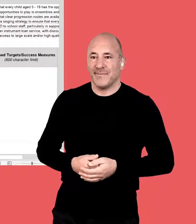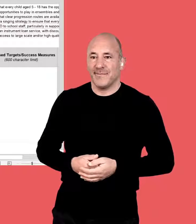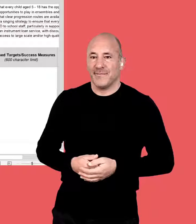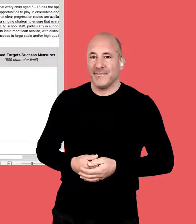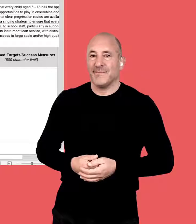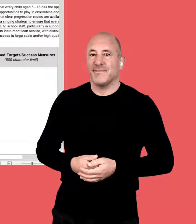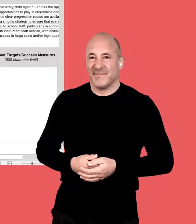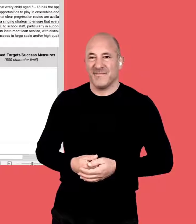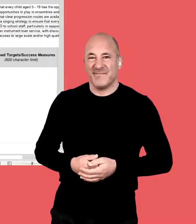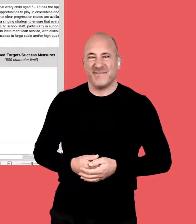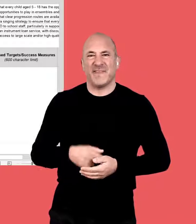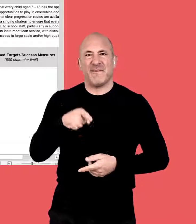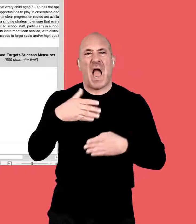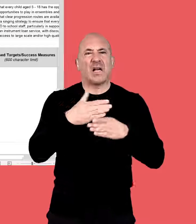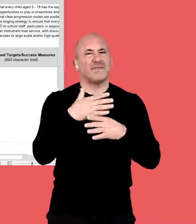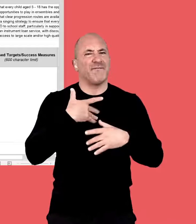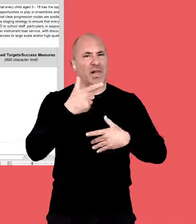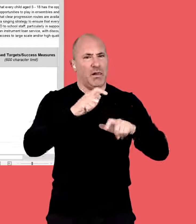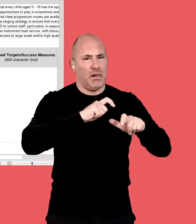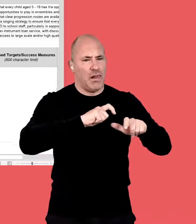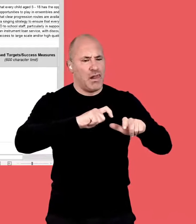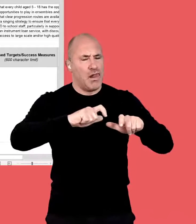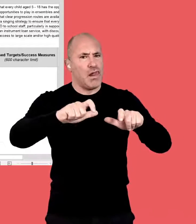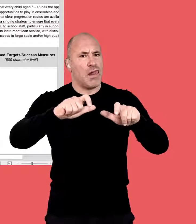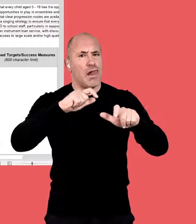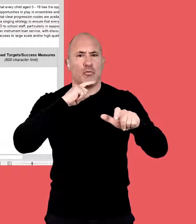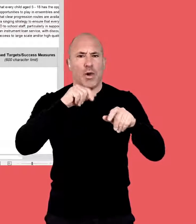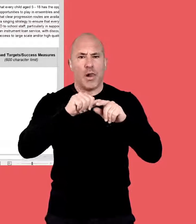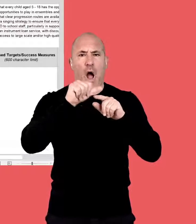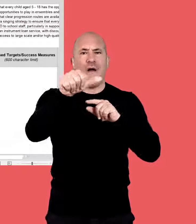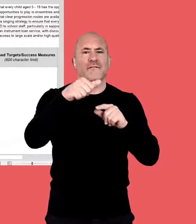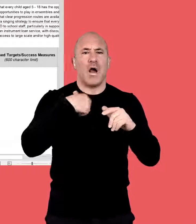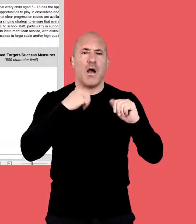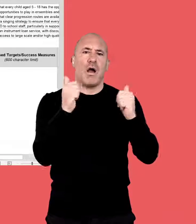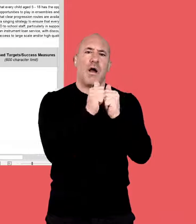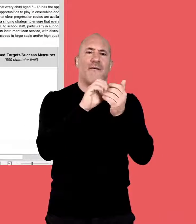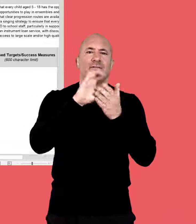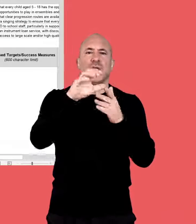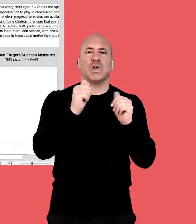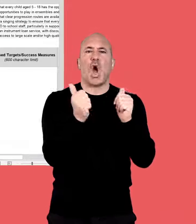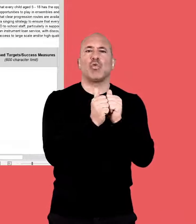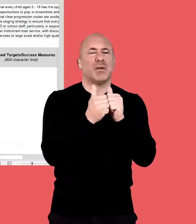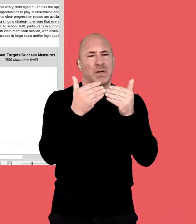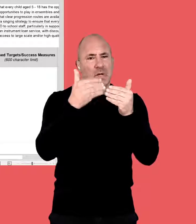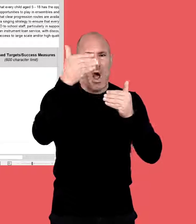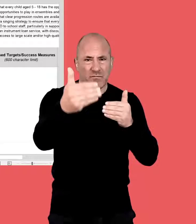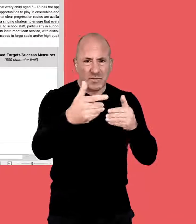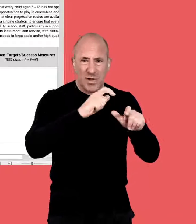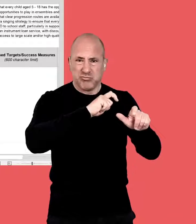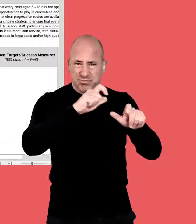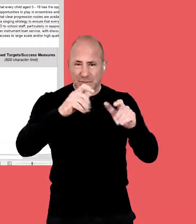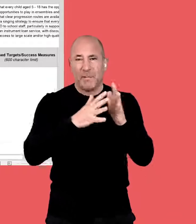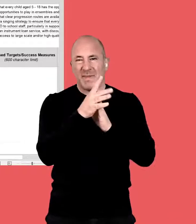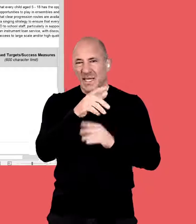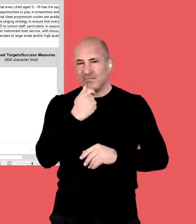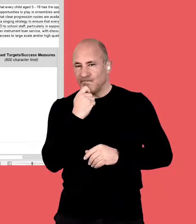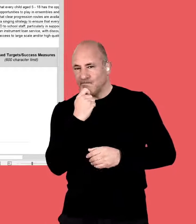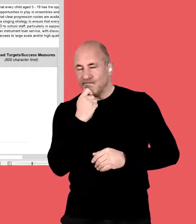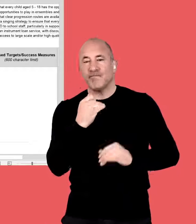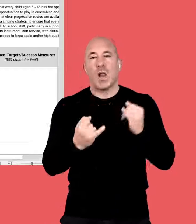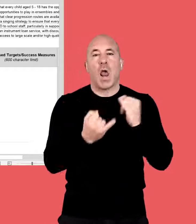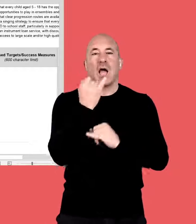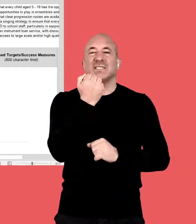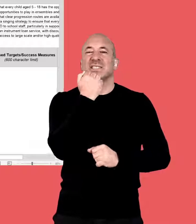If this is likely to be ongoing activity which continues beyond the current funding agreement, please enter the